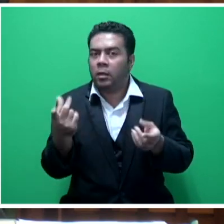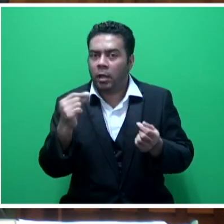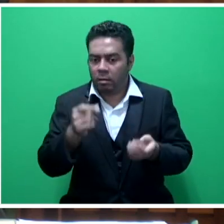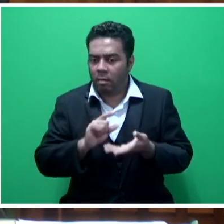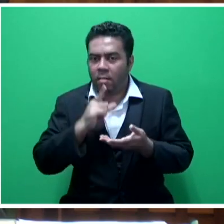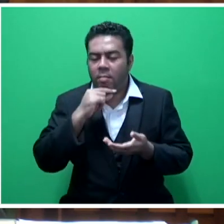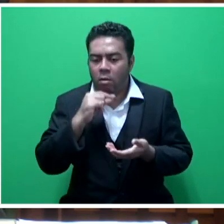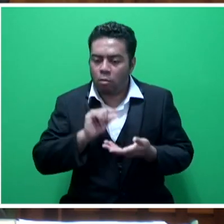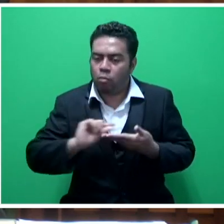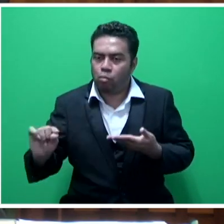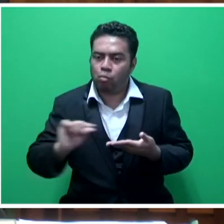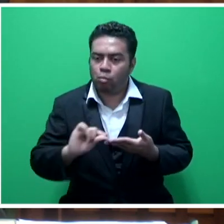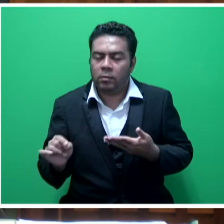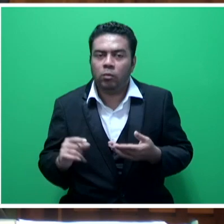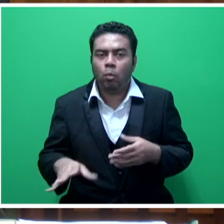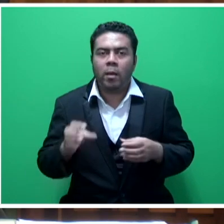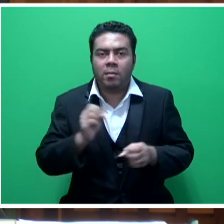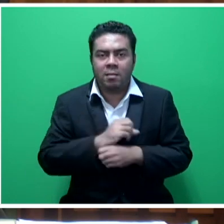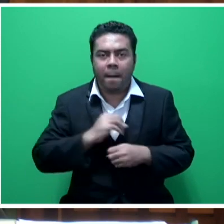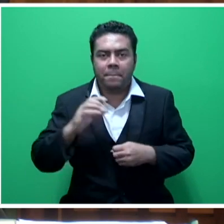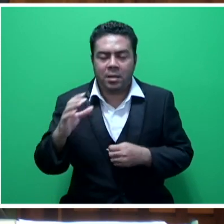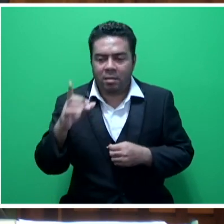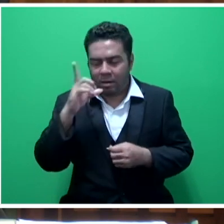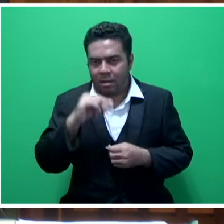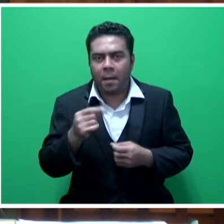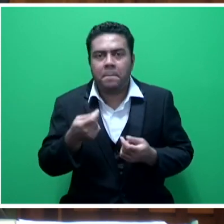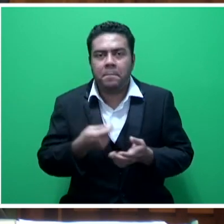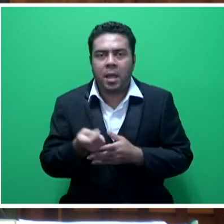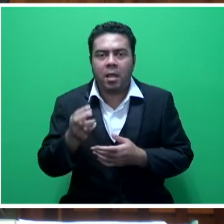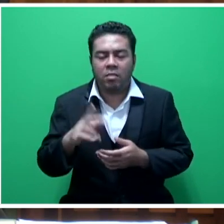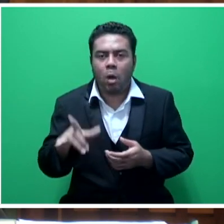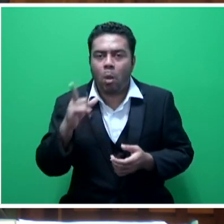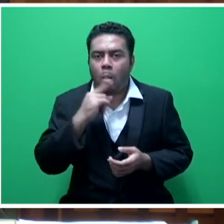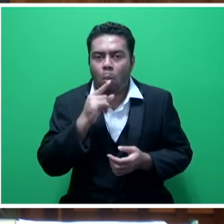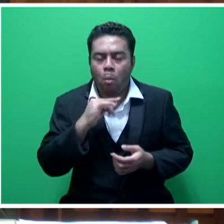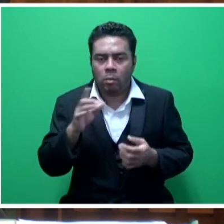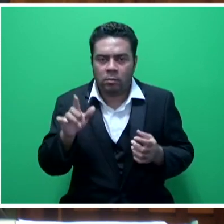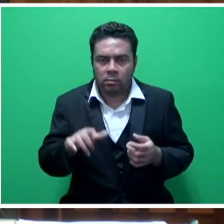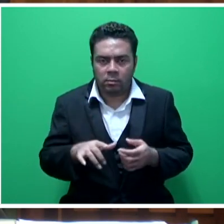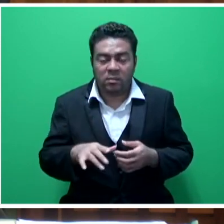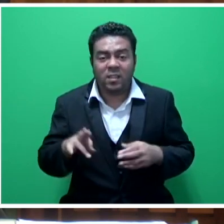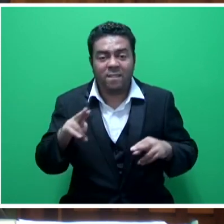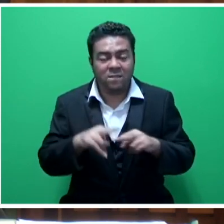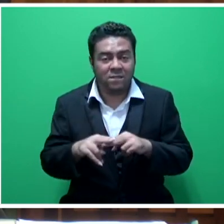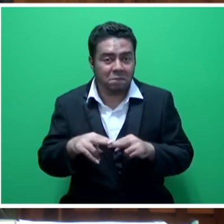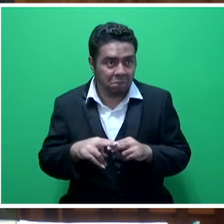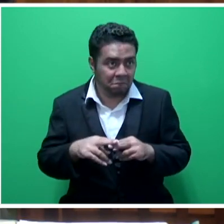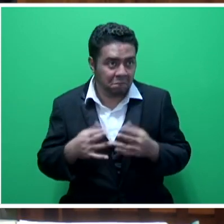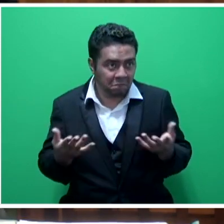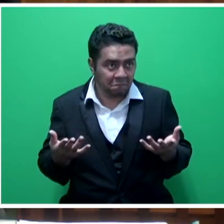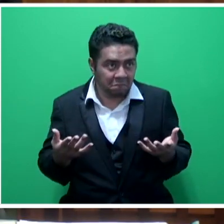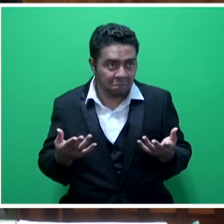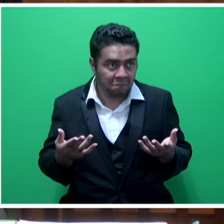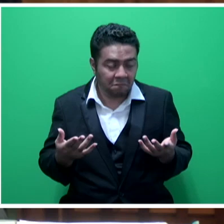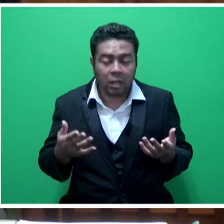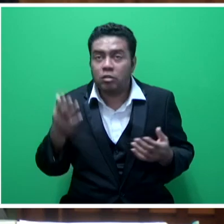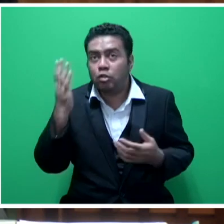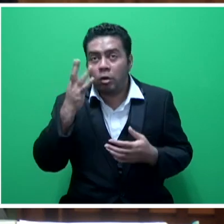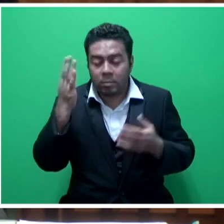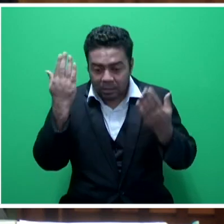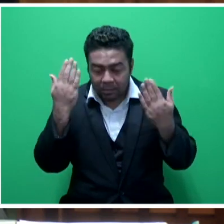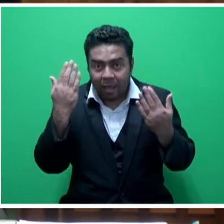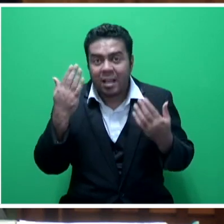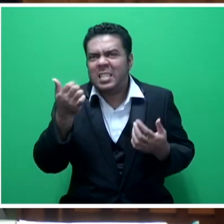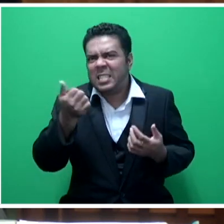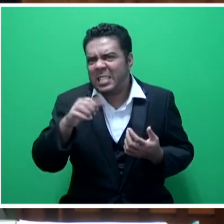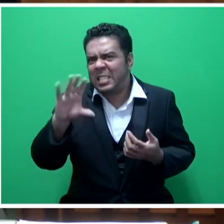a company that actually can pay their loans. The Fijian, Mr. Speaker, sir,